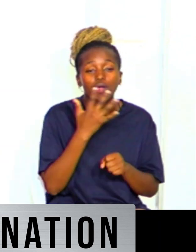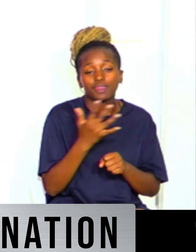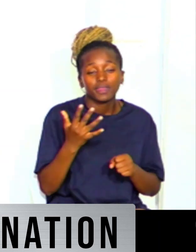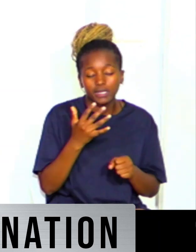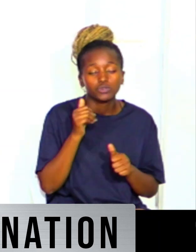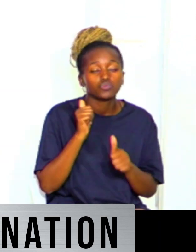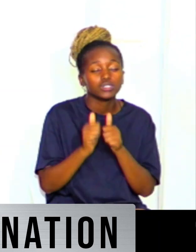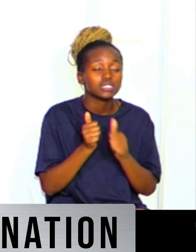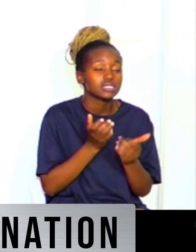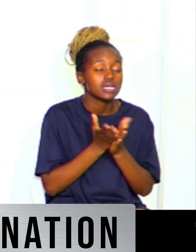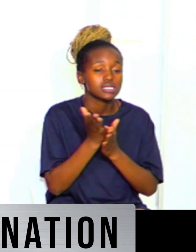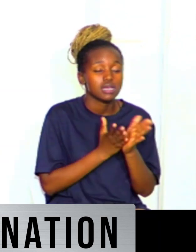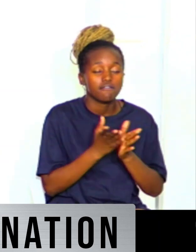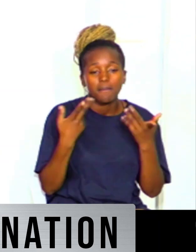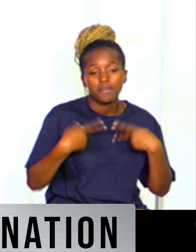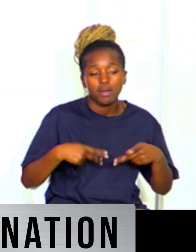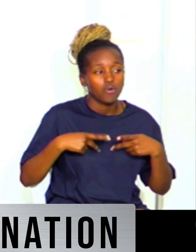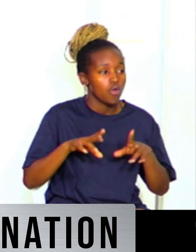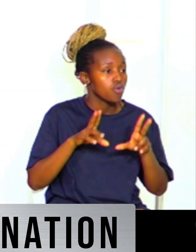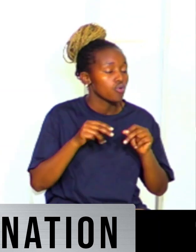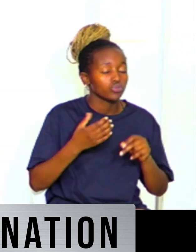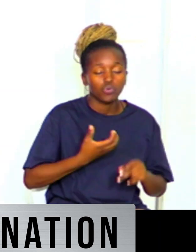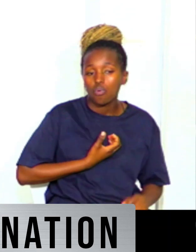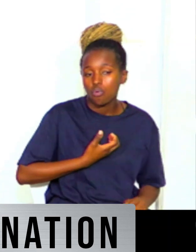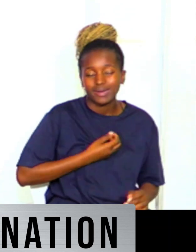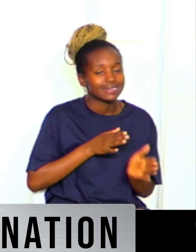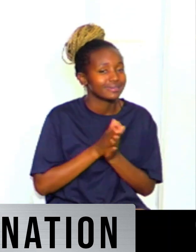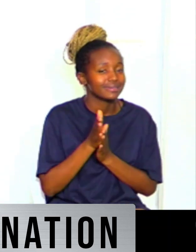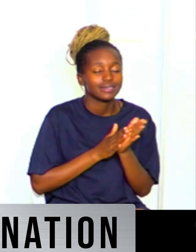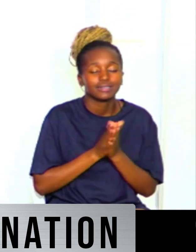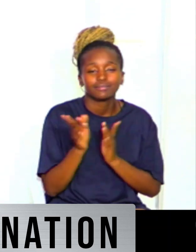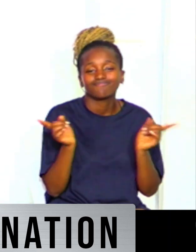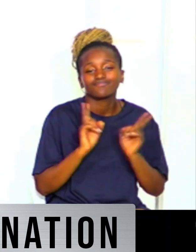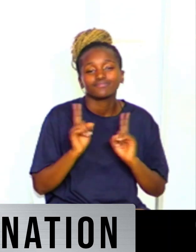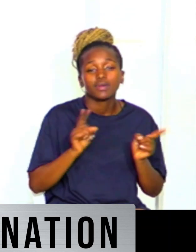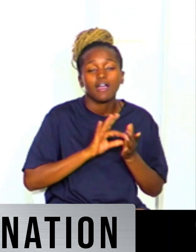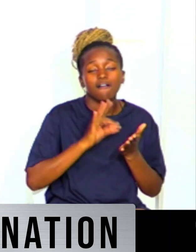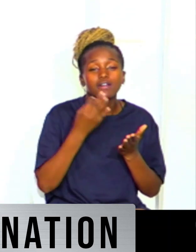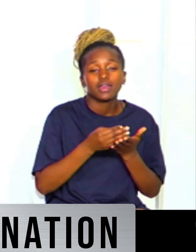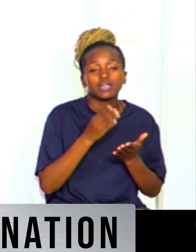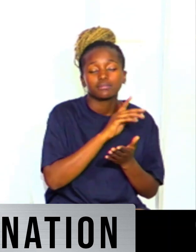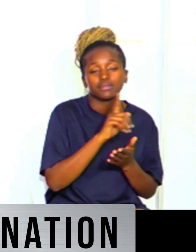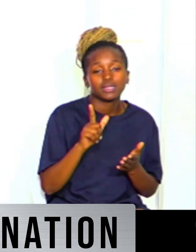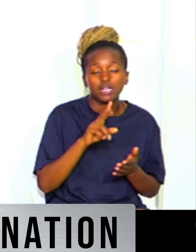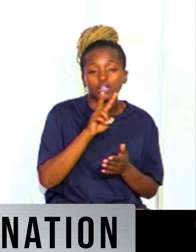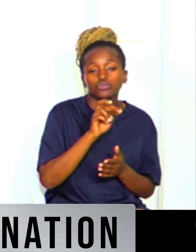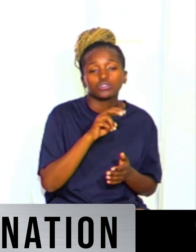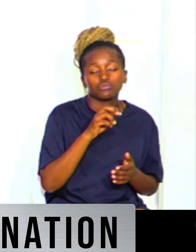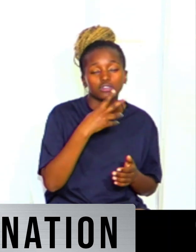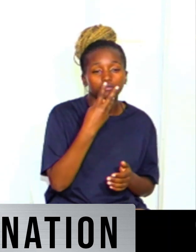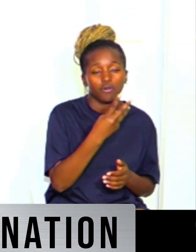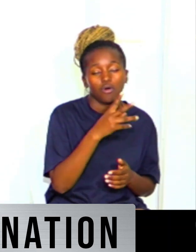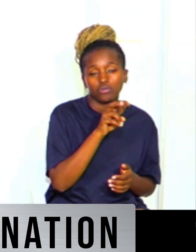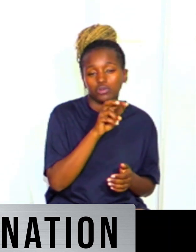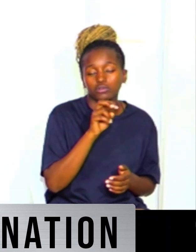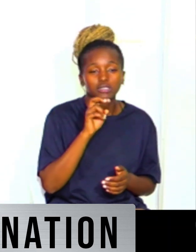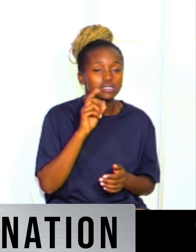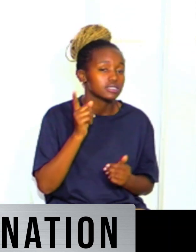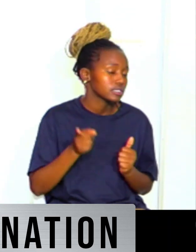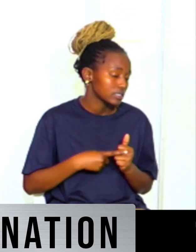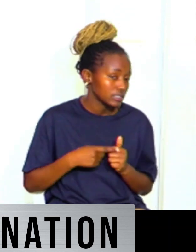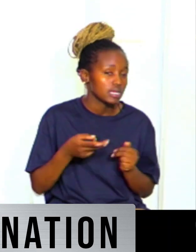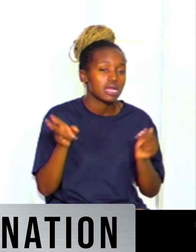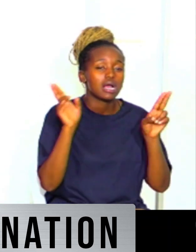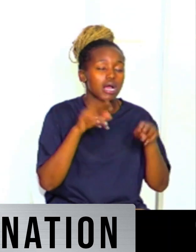hapo kufanya. Don't do something because of your self-interest. Finance bill is coming. Finance bill 2025,